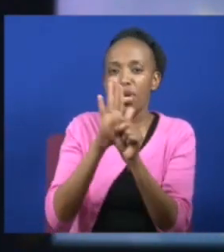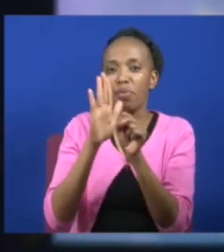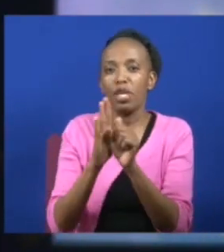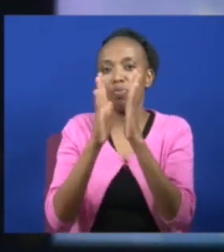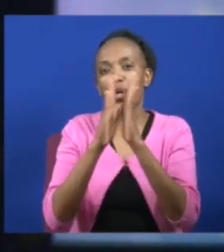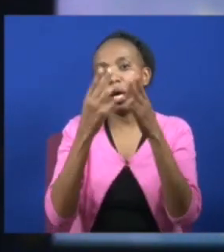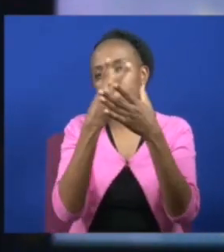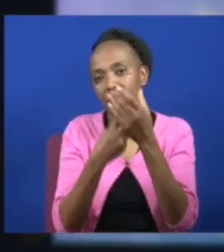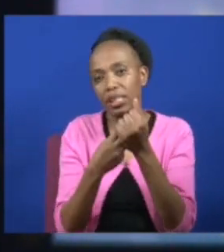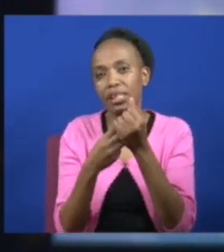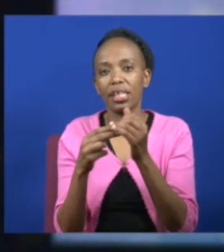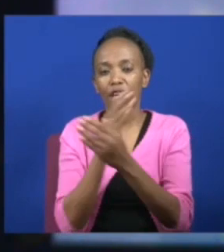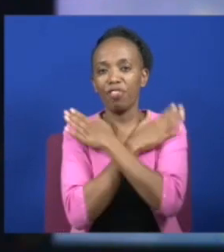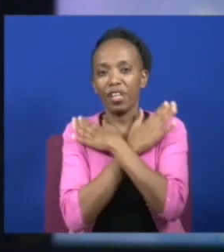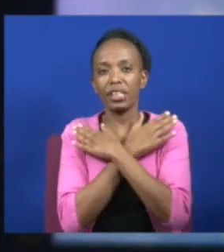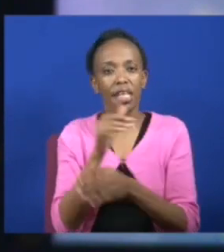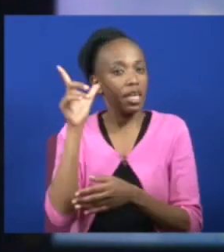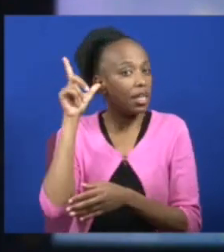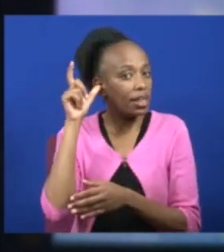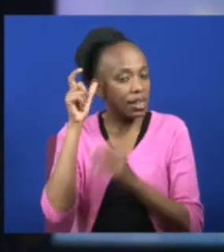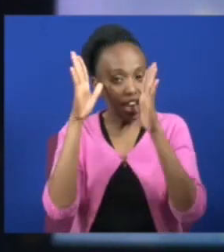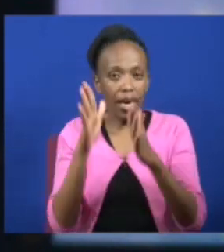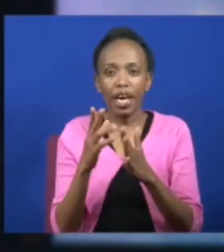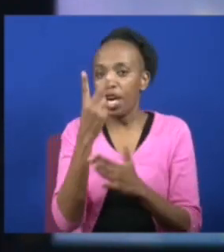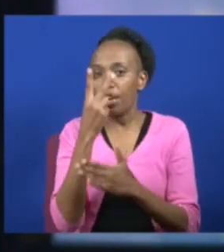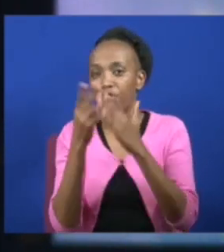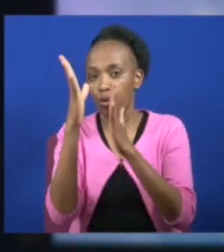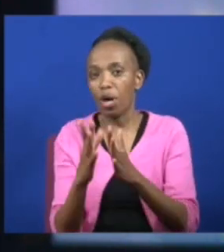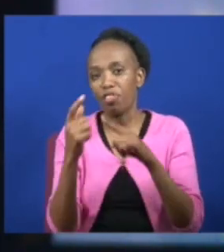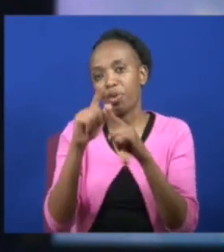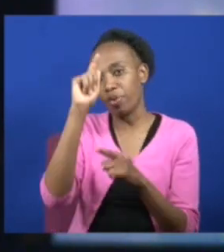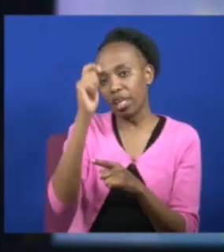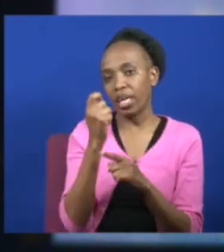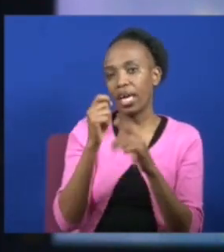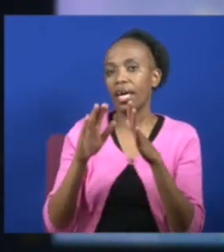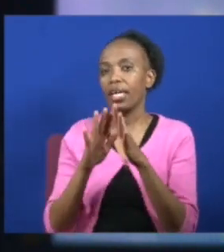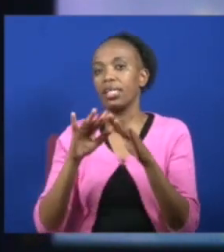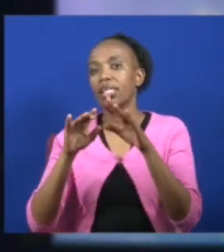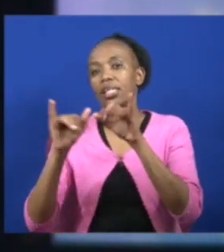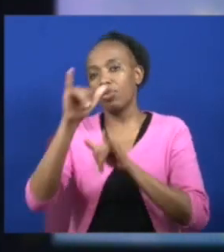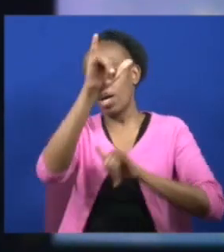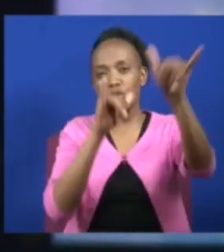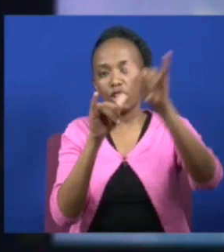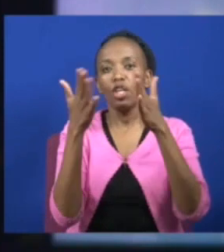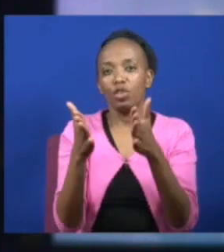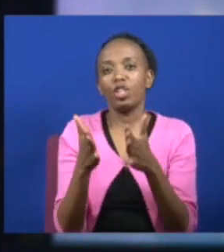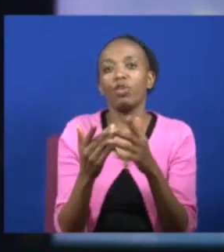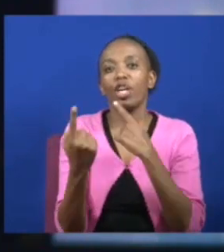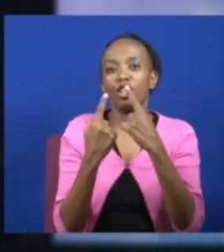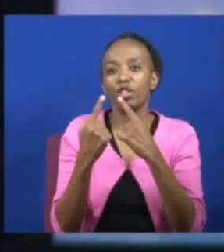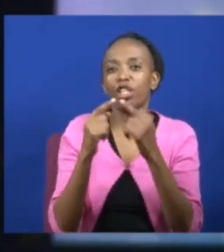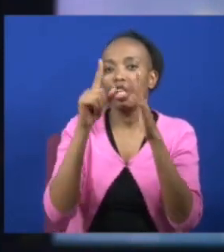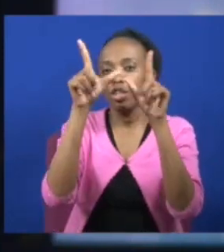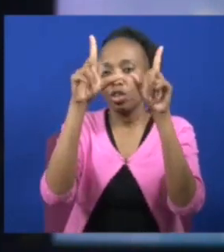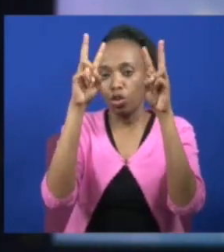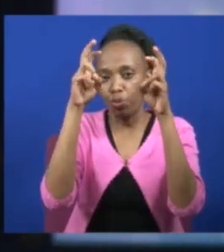and friends, every listener and viewer from Kenya and abroad. Today, we are addressing the